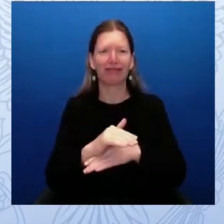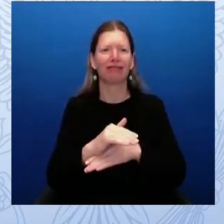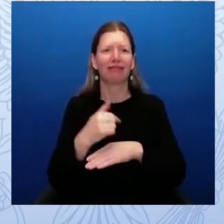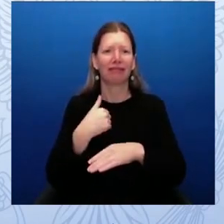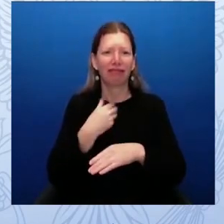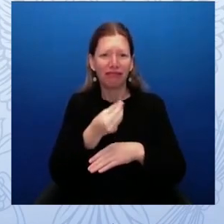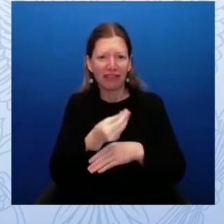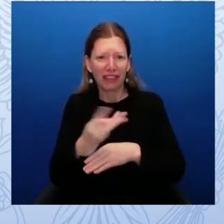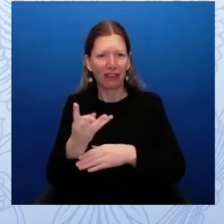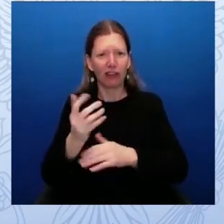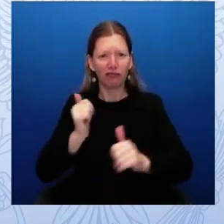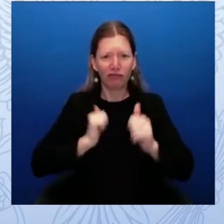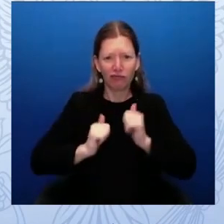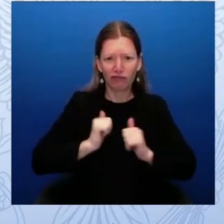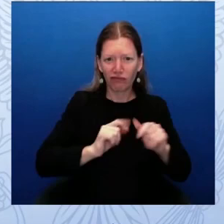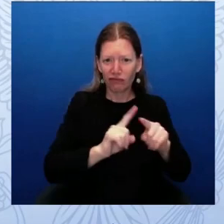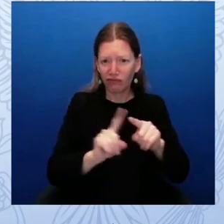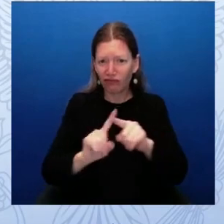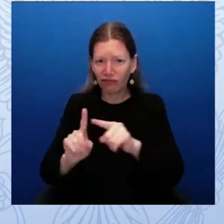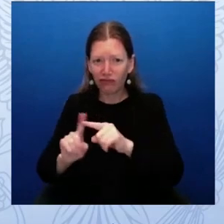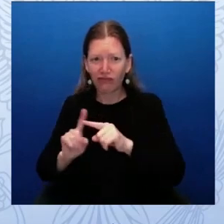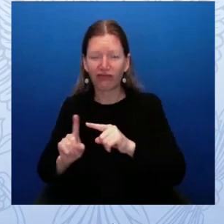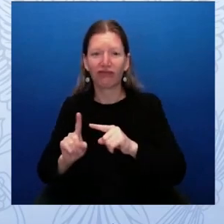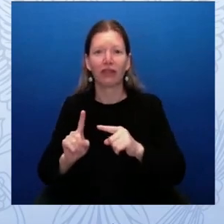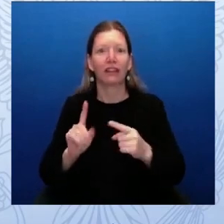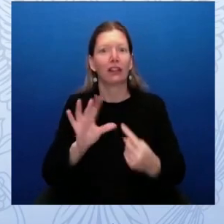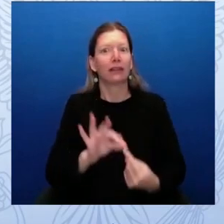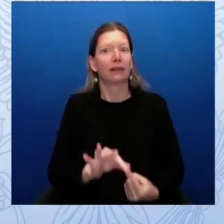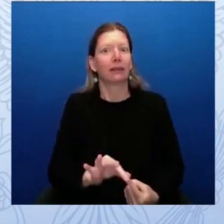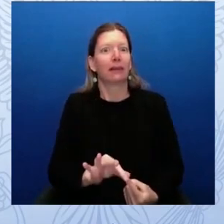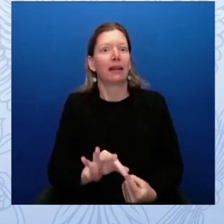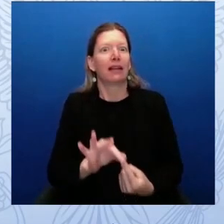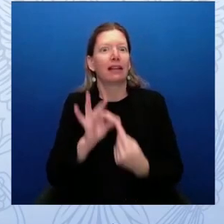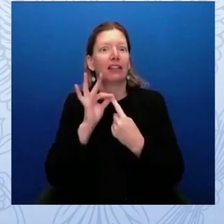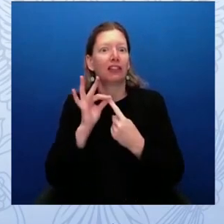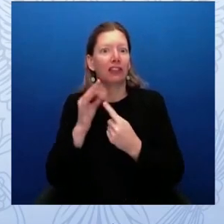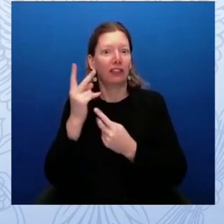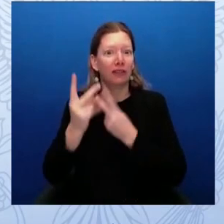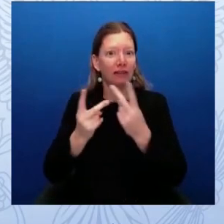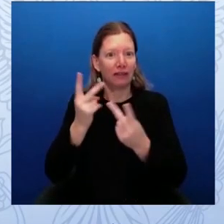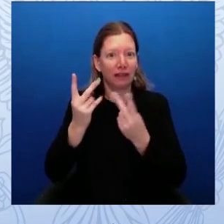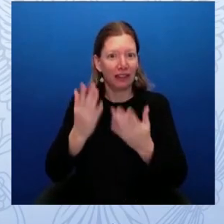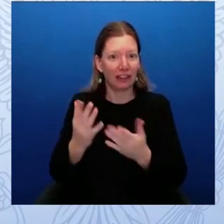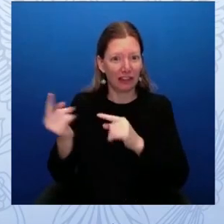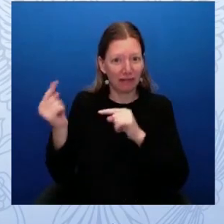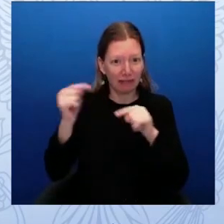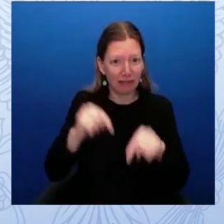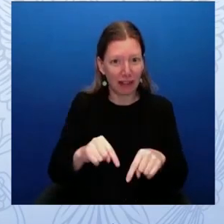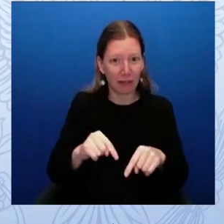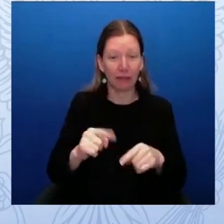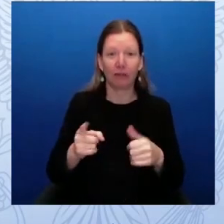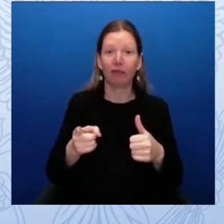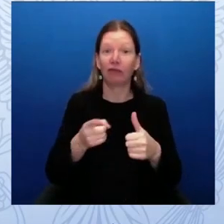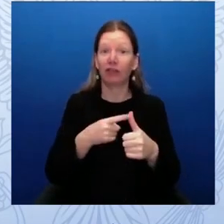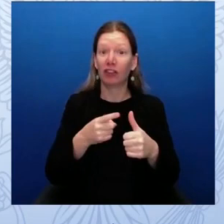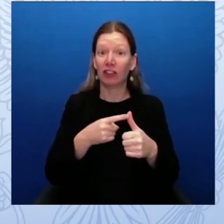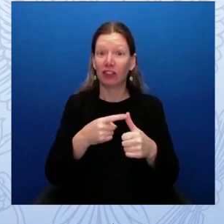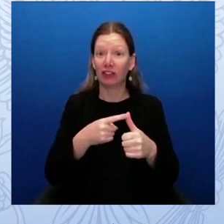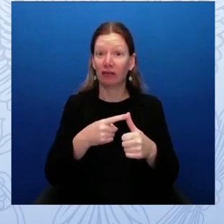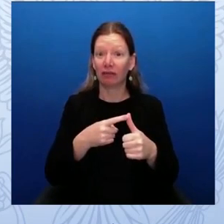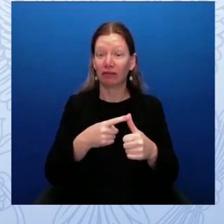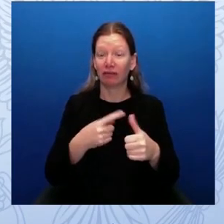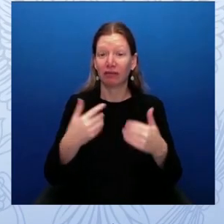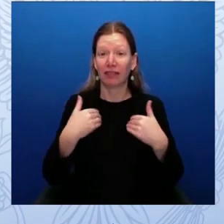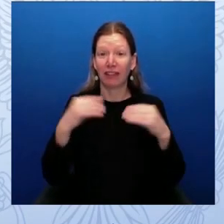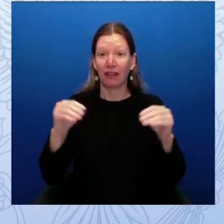very, very special guests. So up first, we have a magical pair team on the